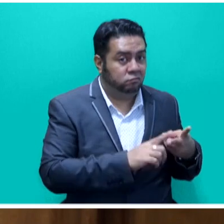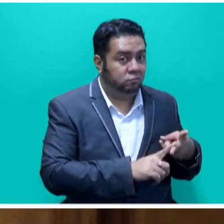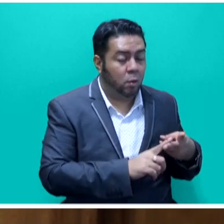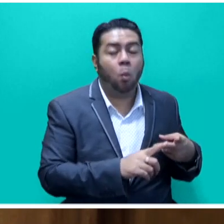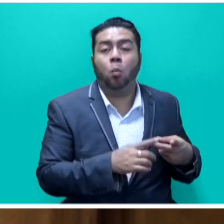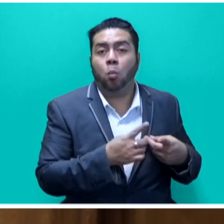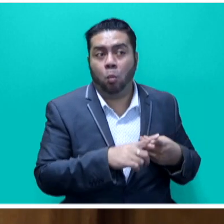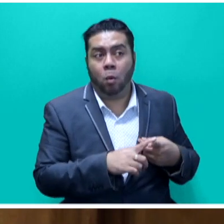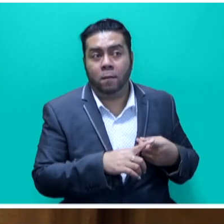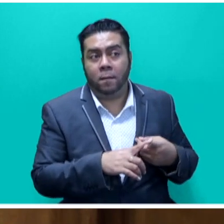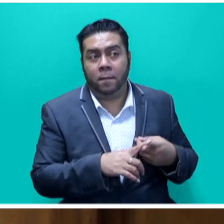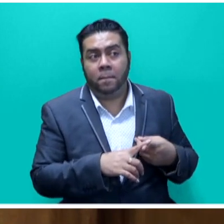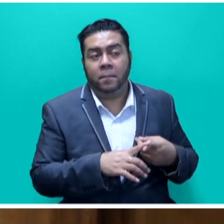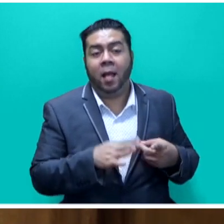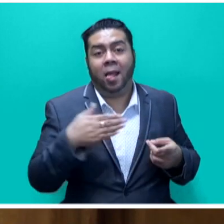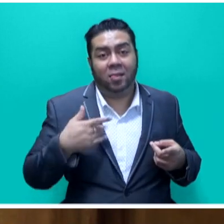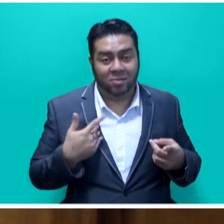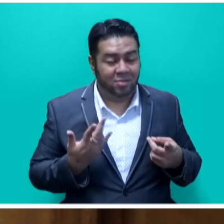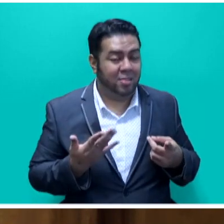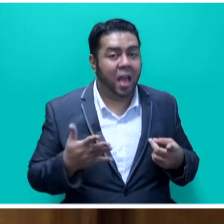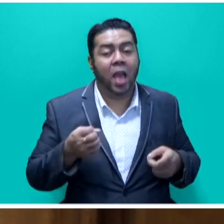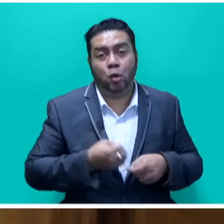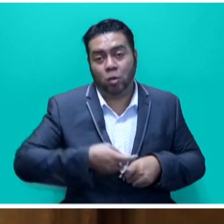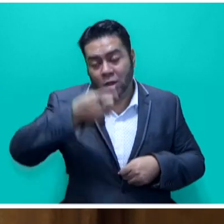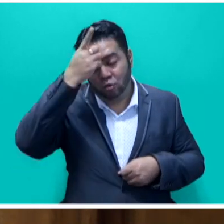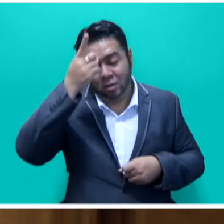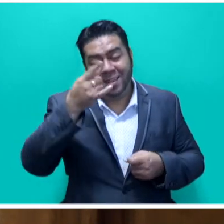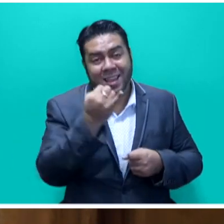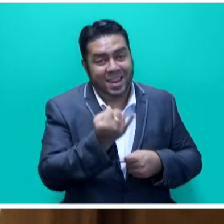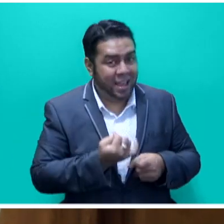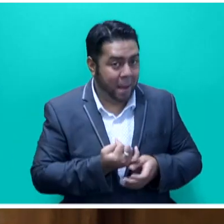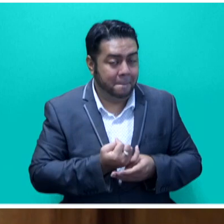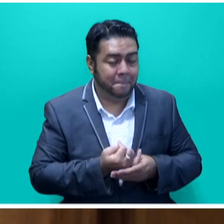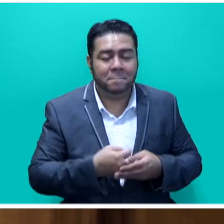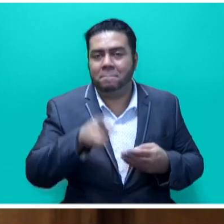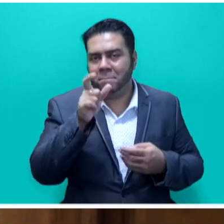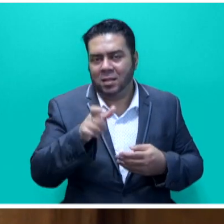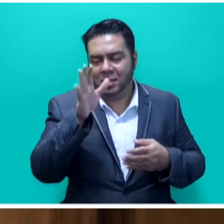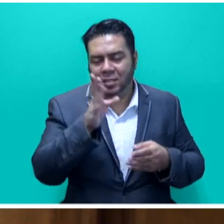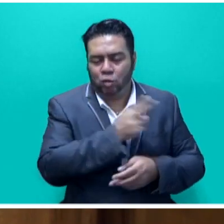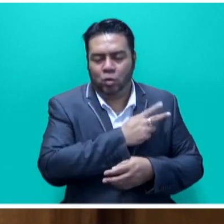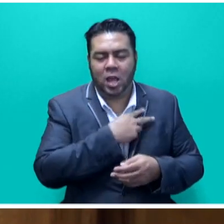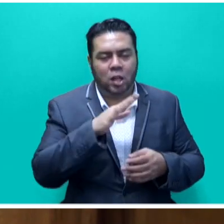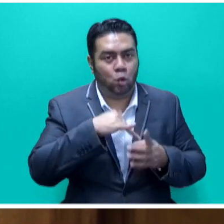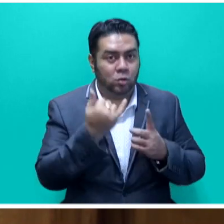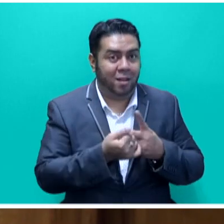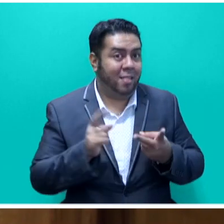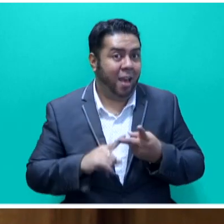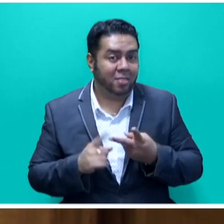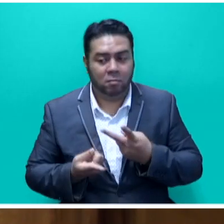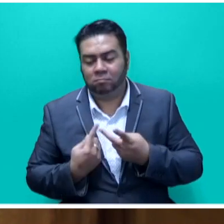levels of capability, such as health, education, income, personal security, and the social positions. The other one is